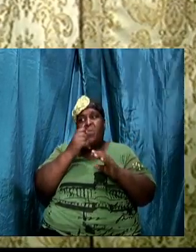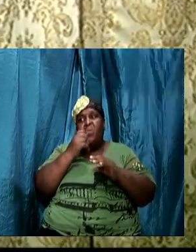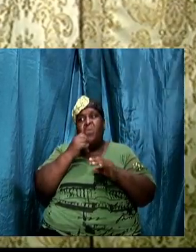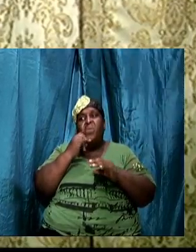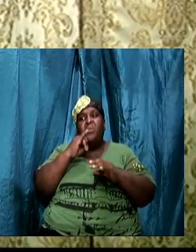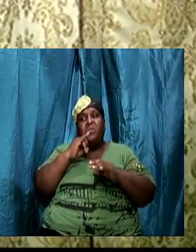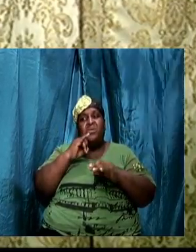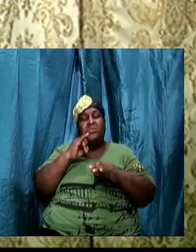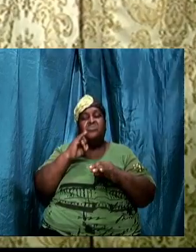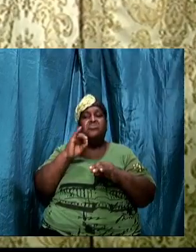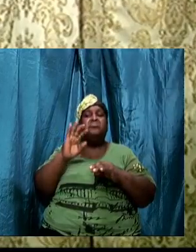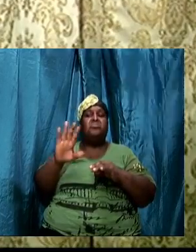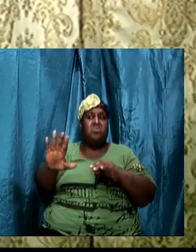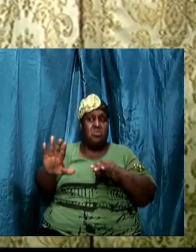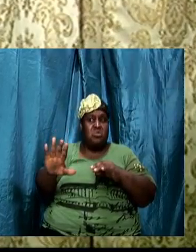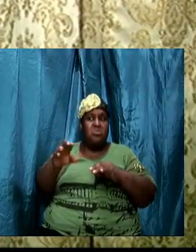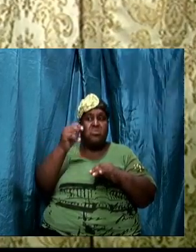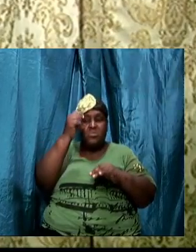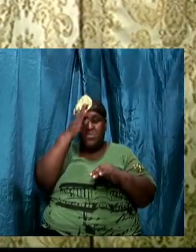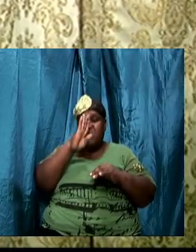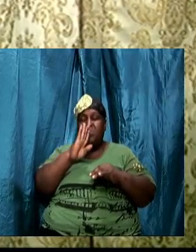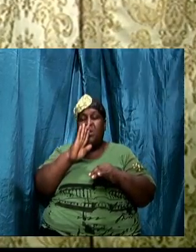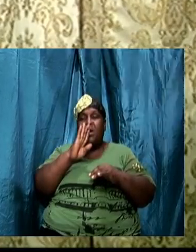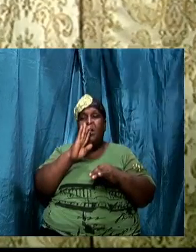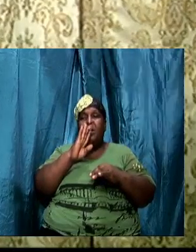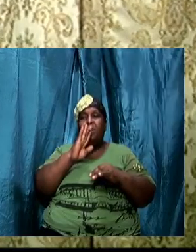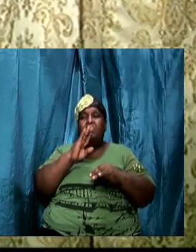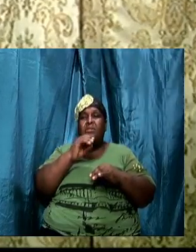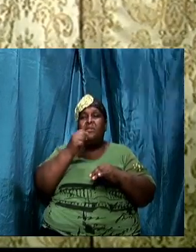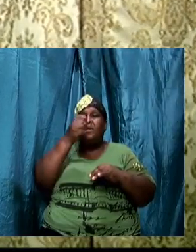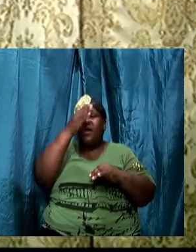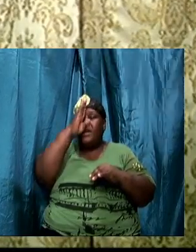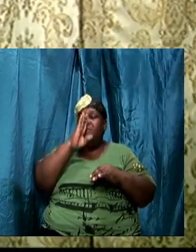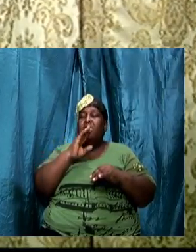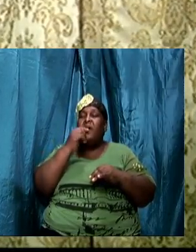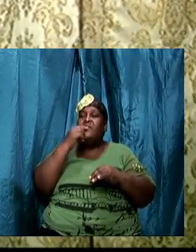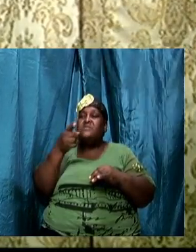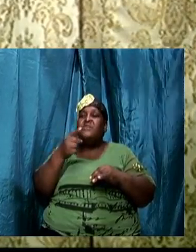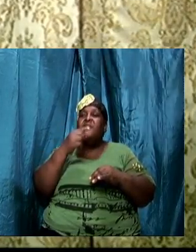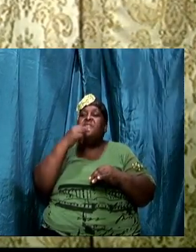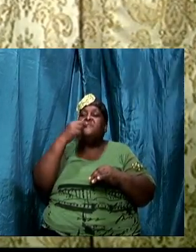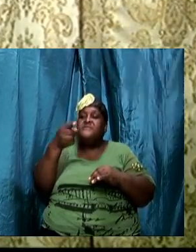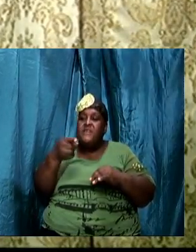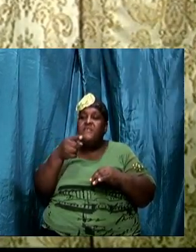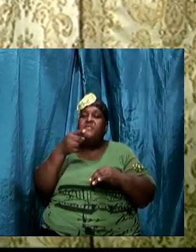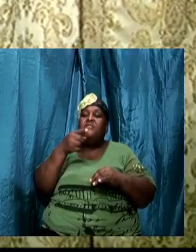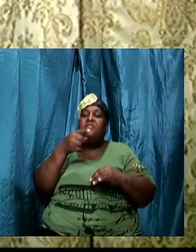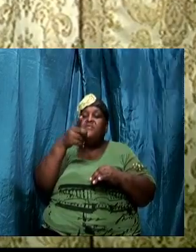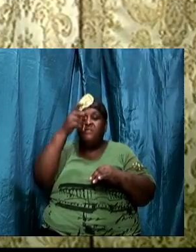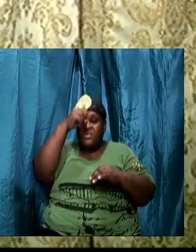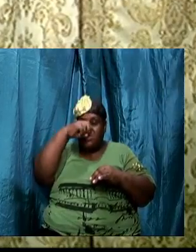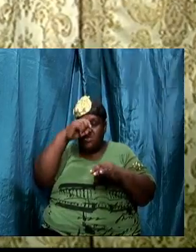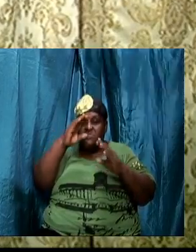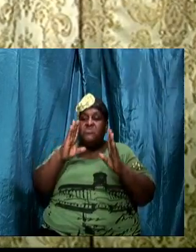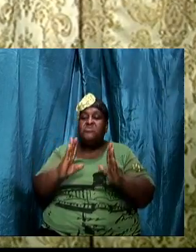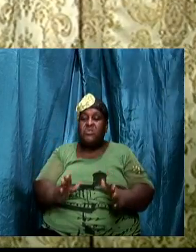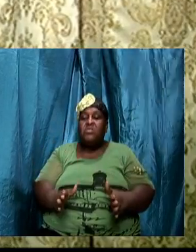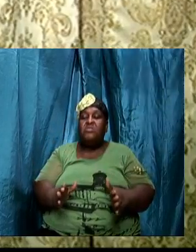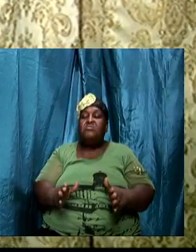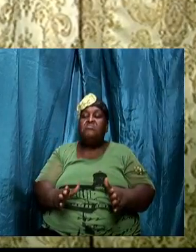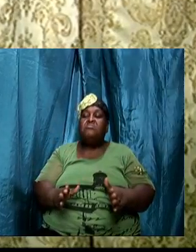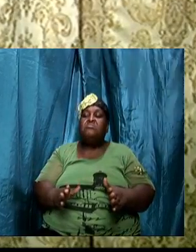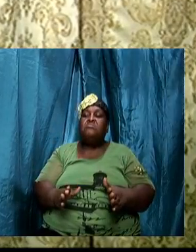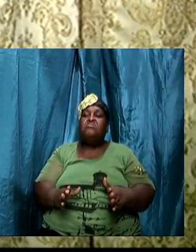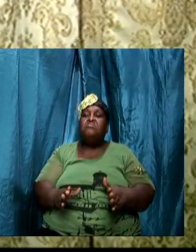in reasoning to God, was asking. And God said, "Tell them," and He gave him a particular name. I'm making the